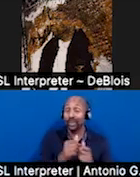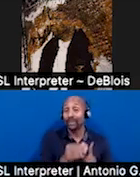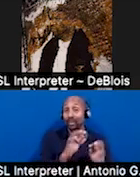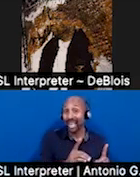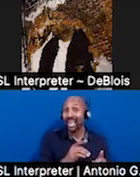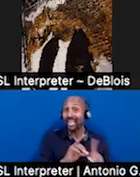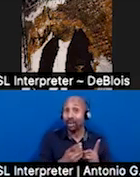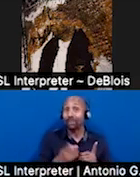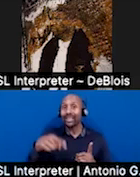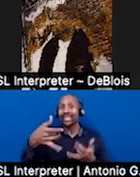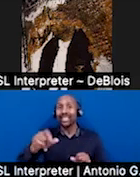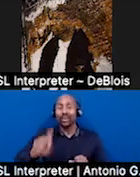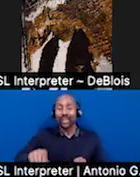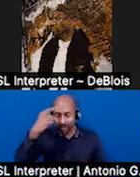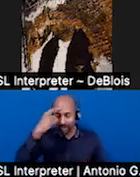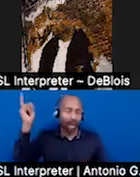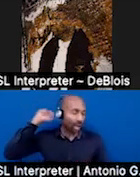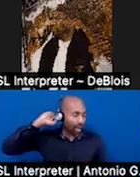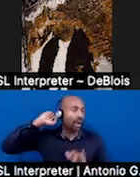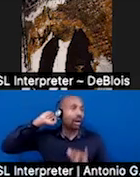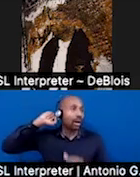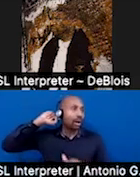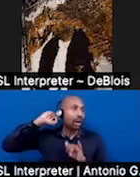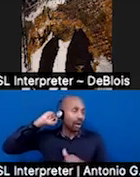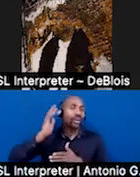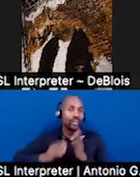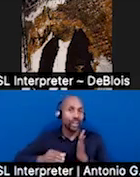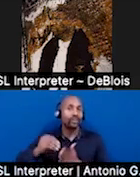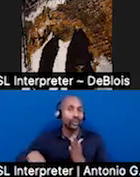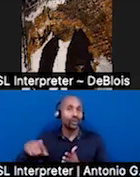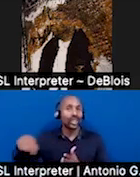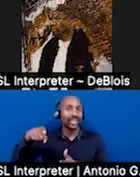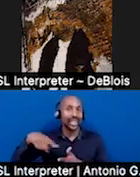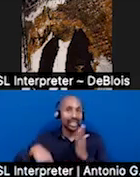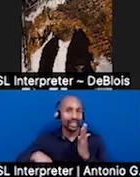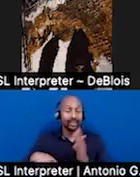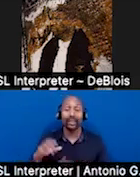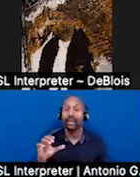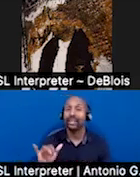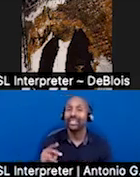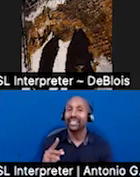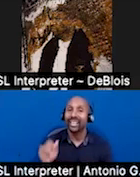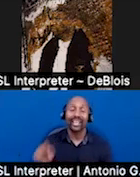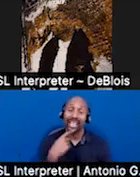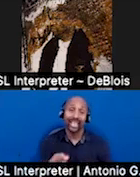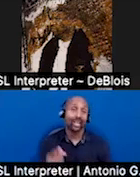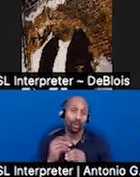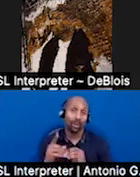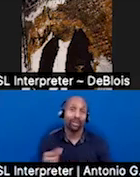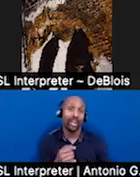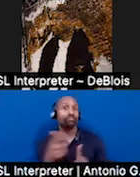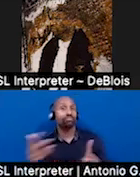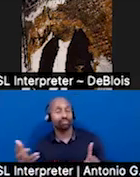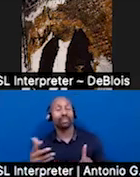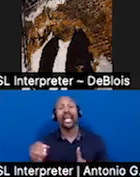need to be thinking about and understanding some of the needs of these students. And I know Cynthia can tell you even more about that in the work that they